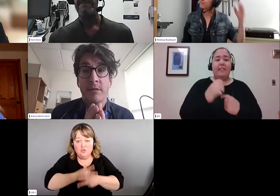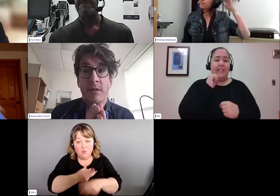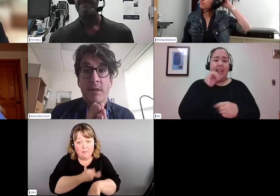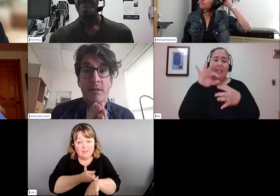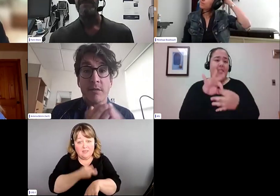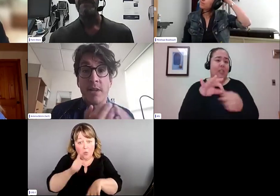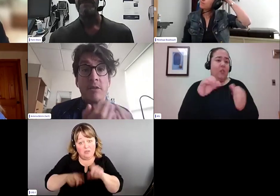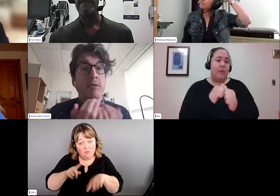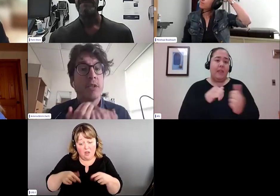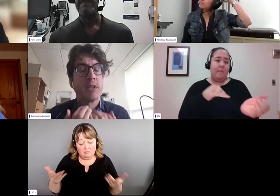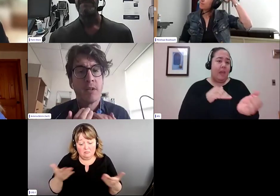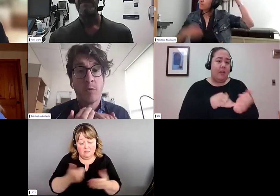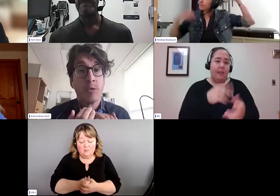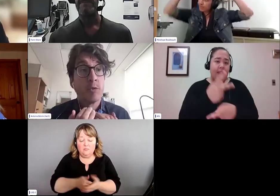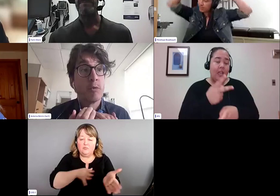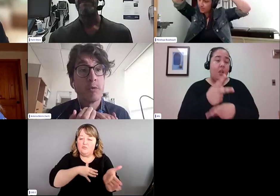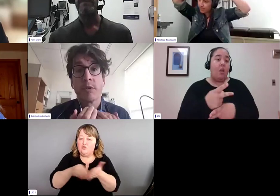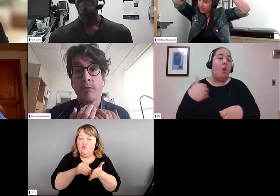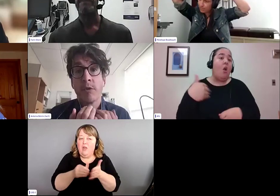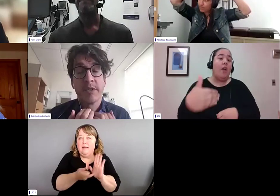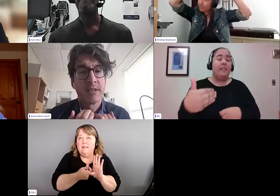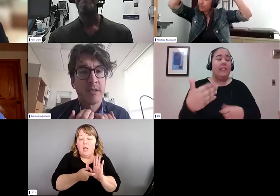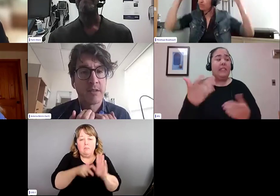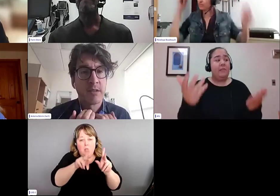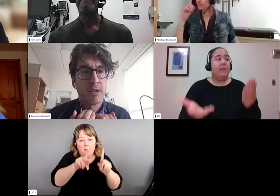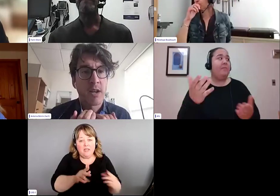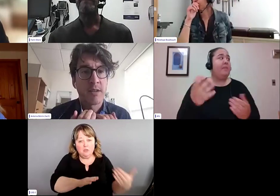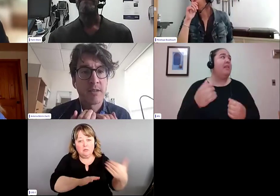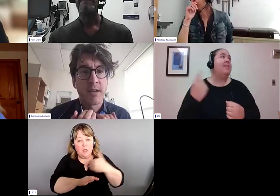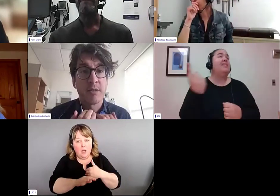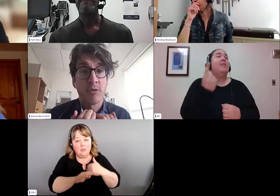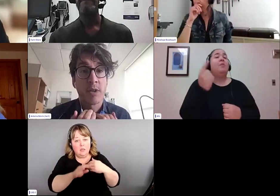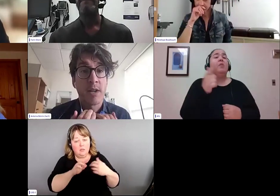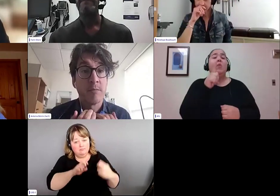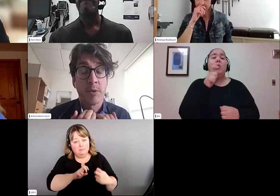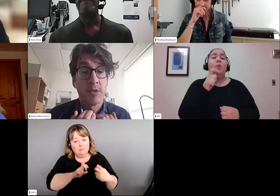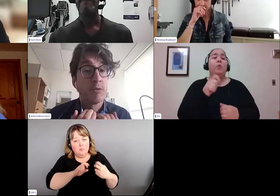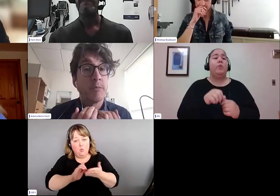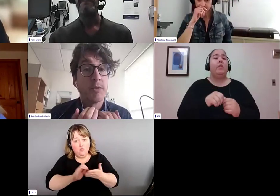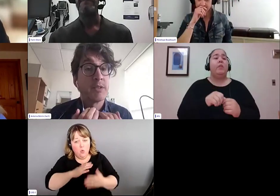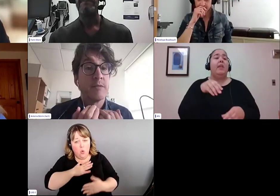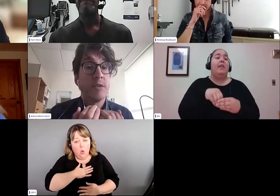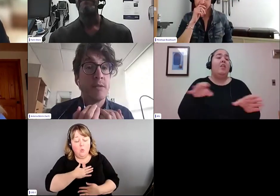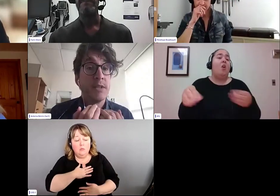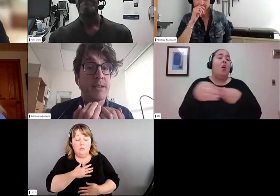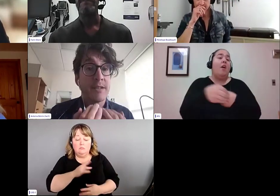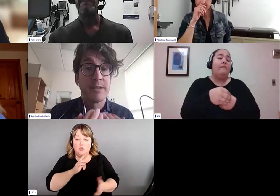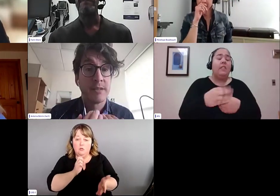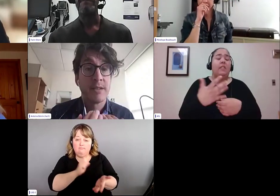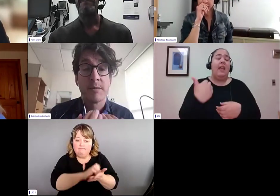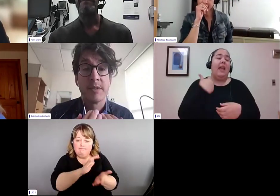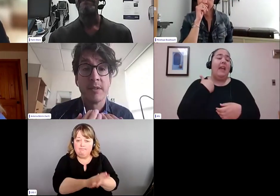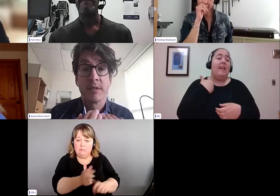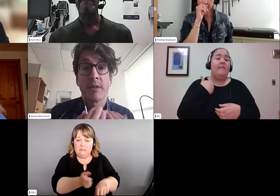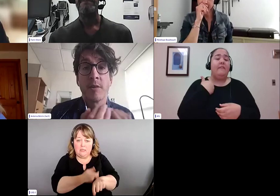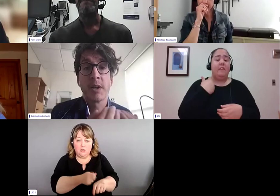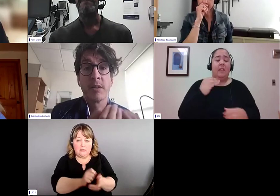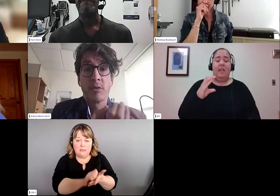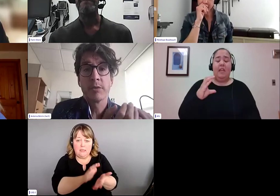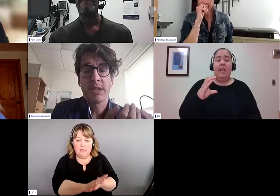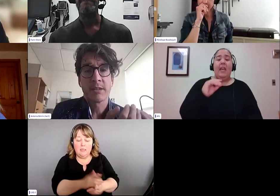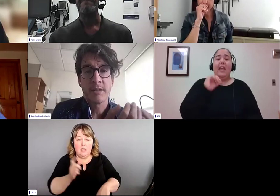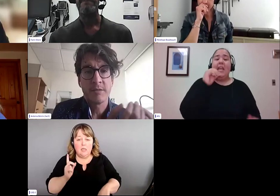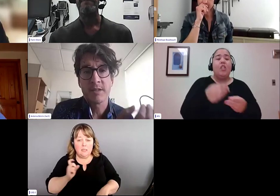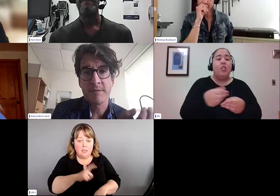medical care. Often it might be somebody who is in my office who had a cancer,